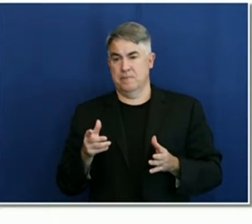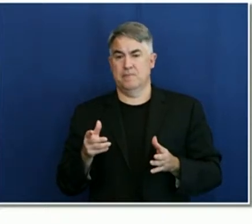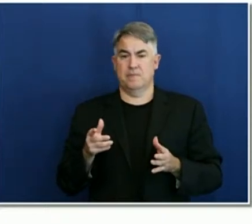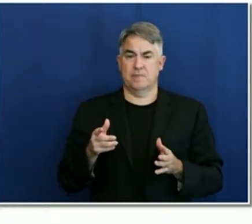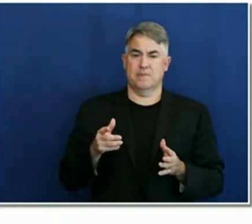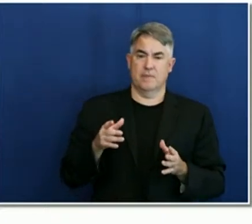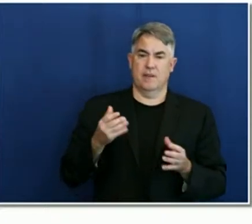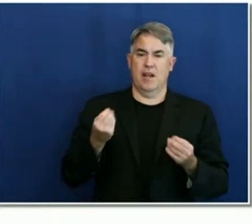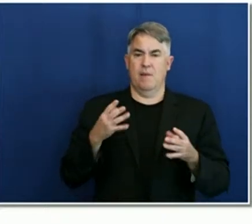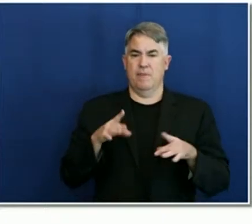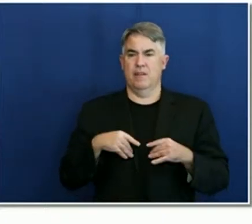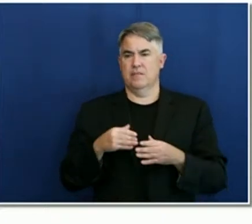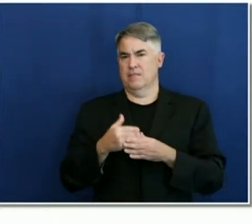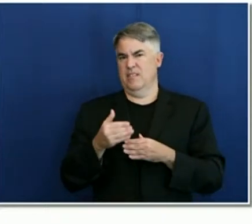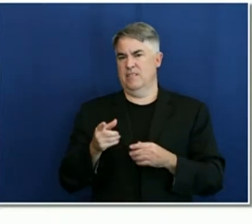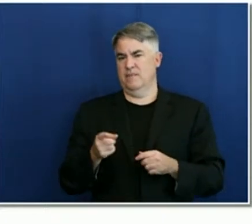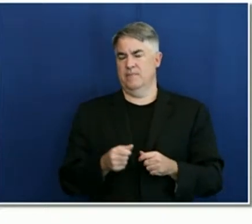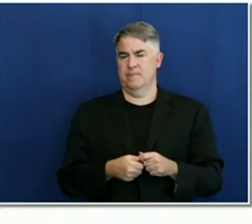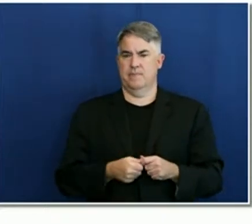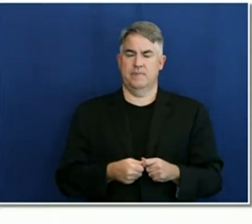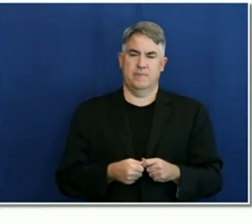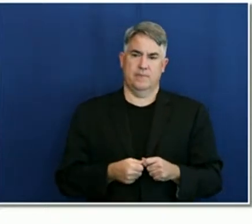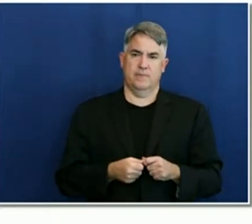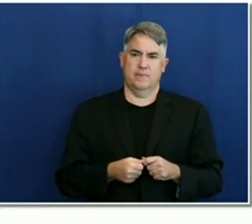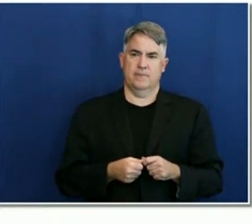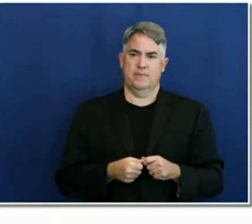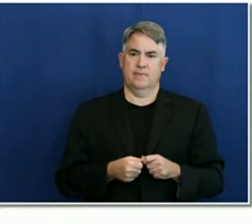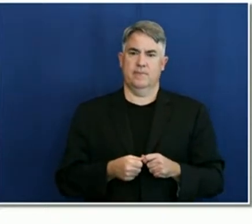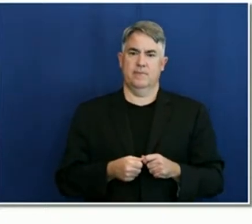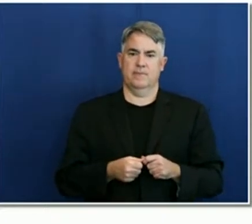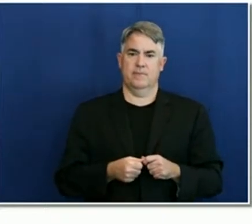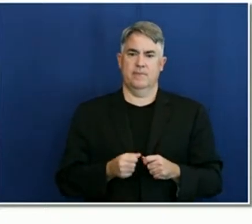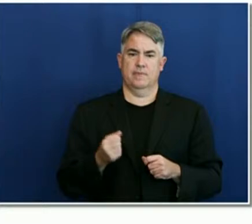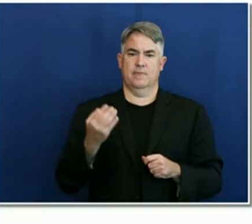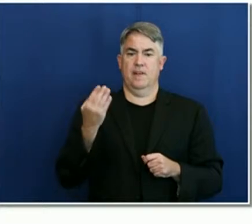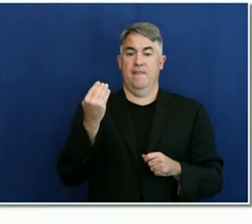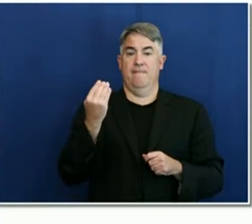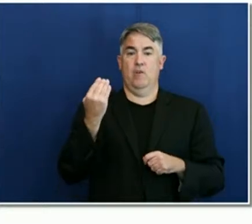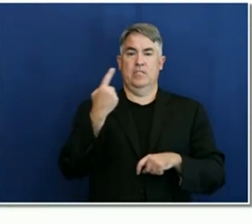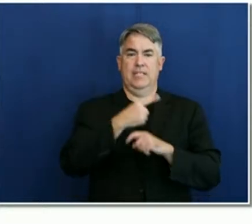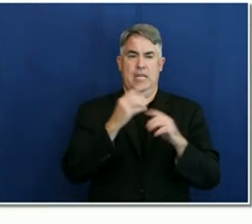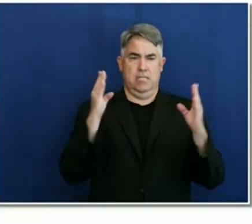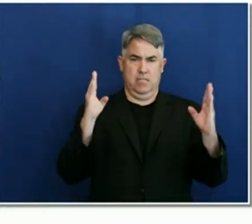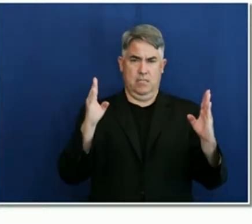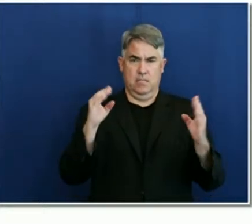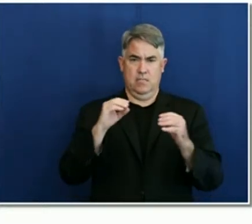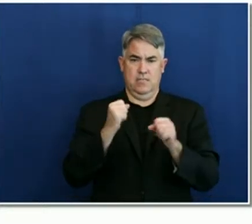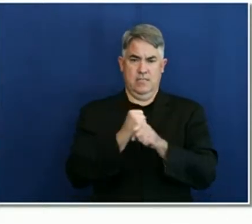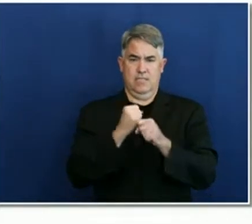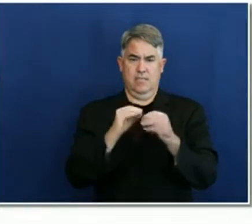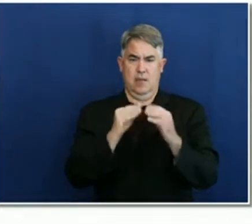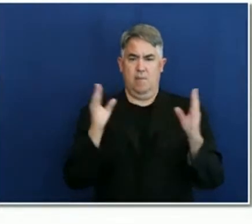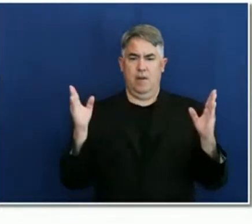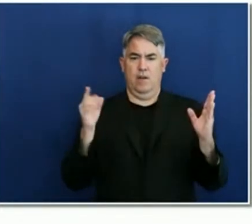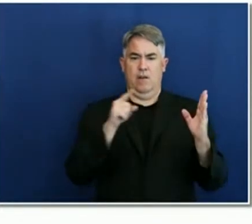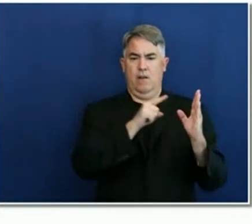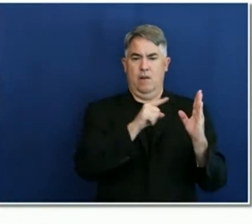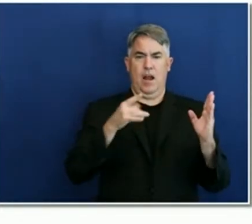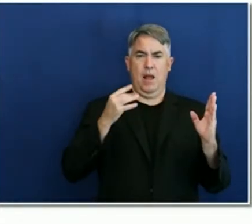here, you'll see on the next chart, that 14-day rolling average. We will give it one sec